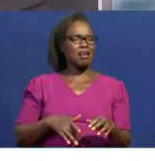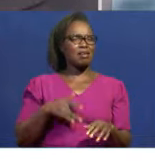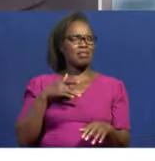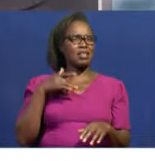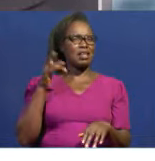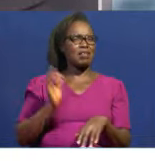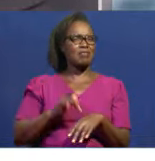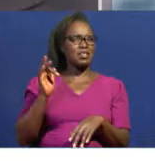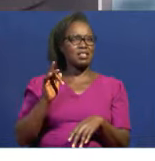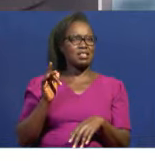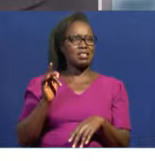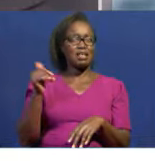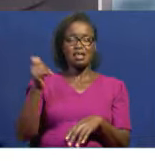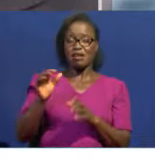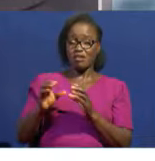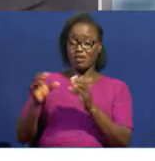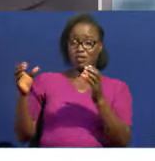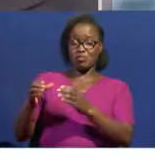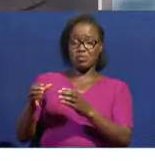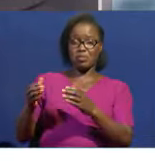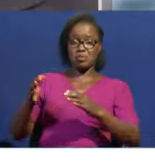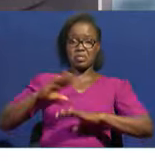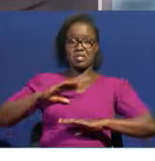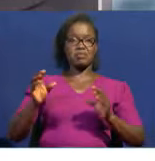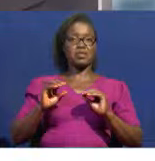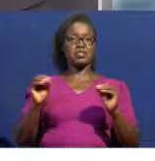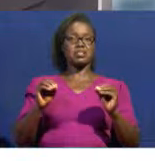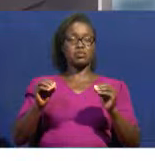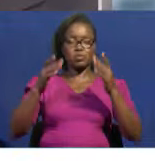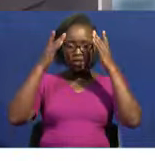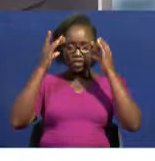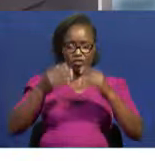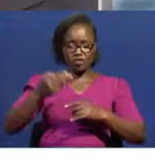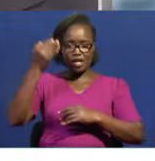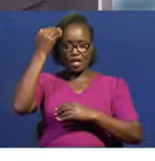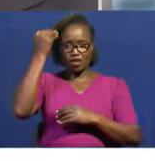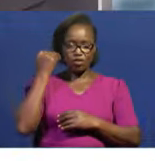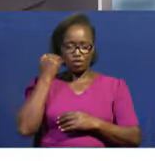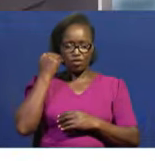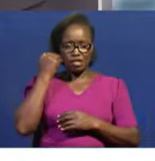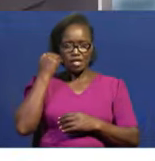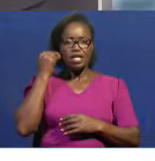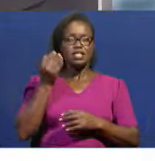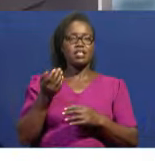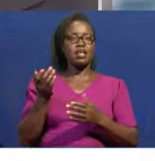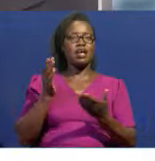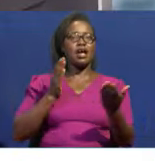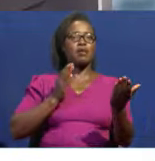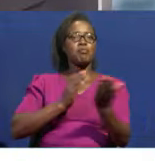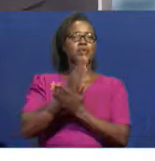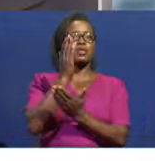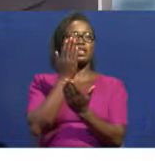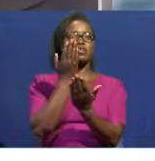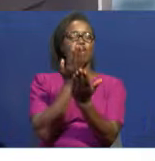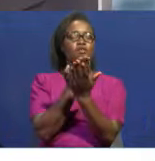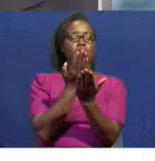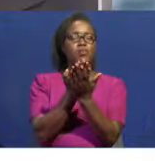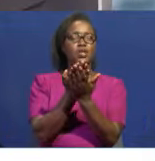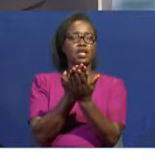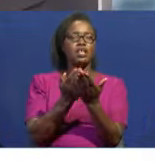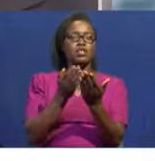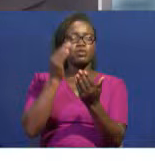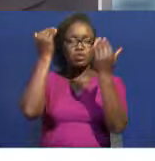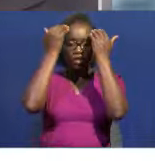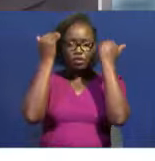the event of being dissatisfied by the decision of the High Court, they should be able to enjoy the right of appeal, go all the way to the Court of